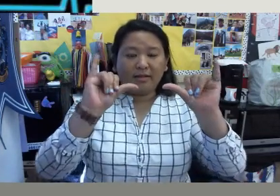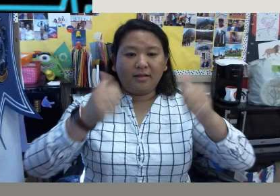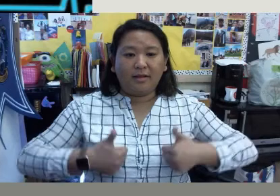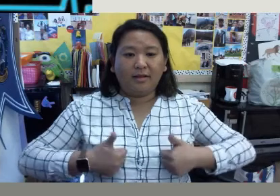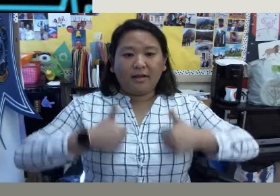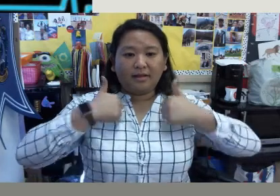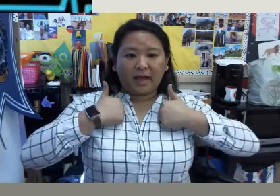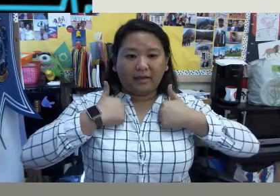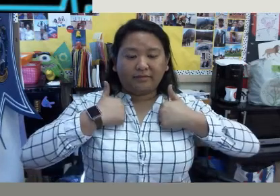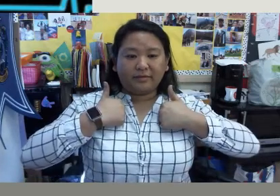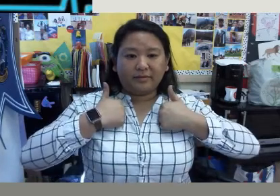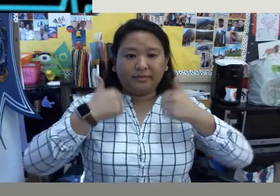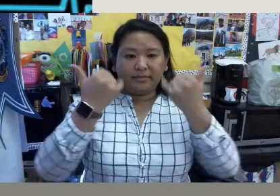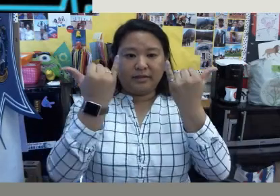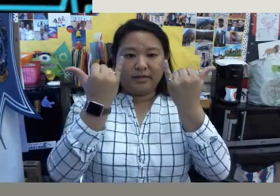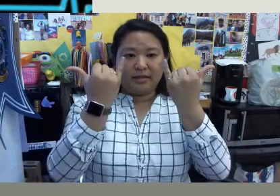Still alive.